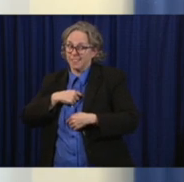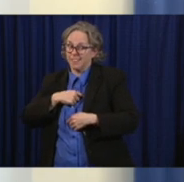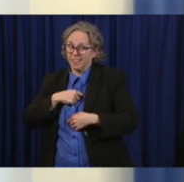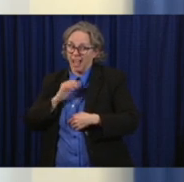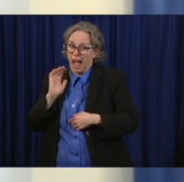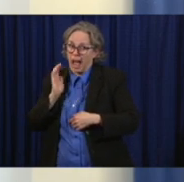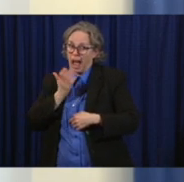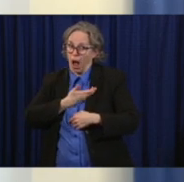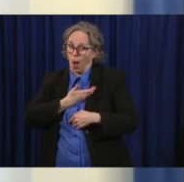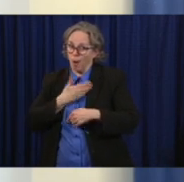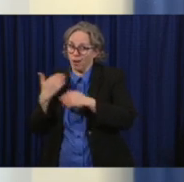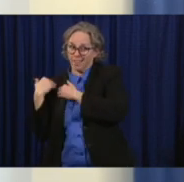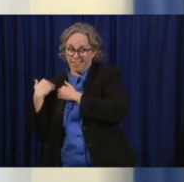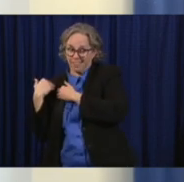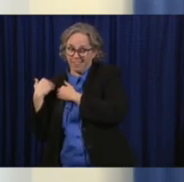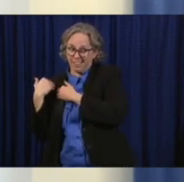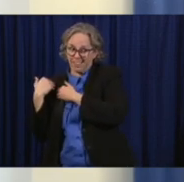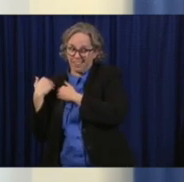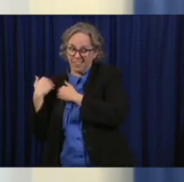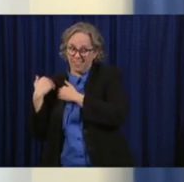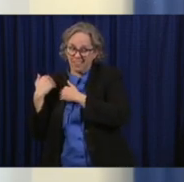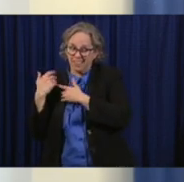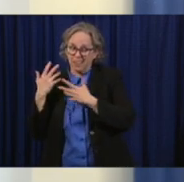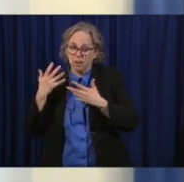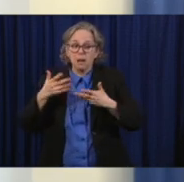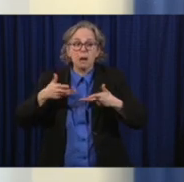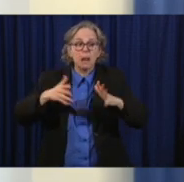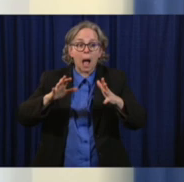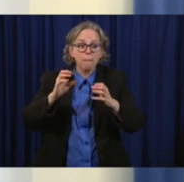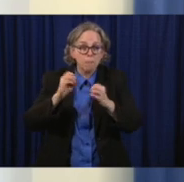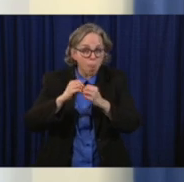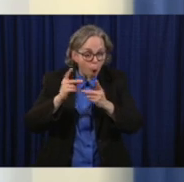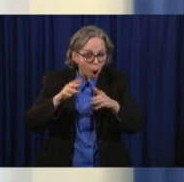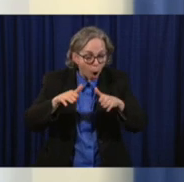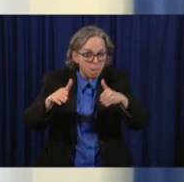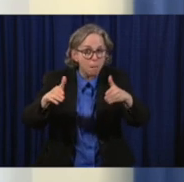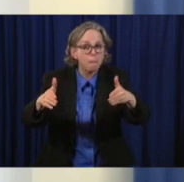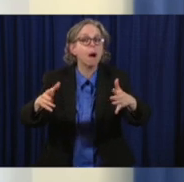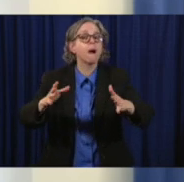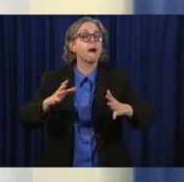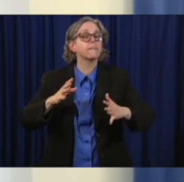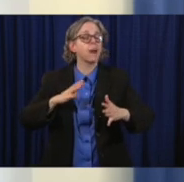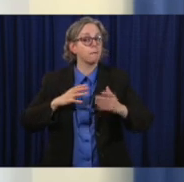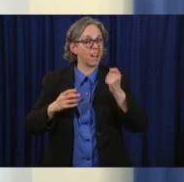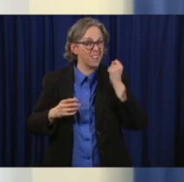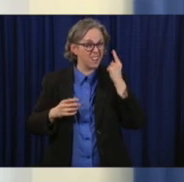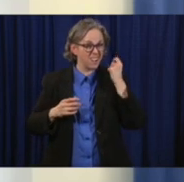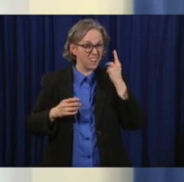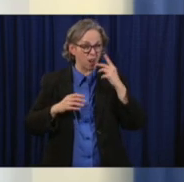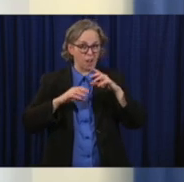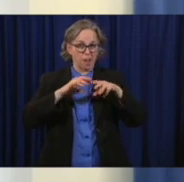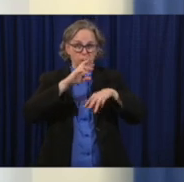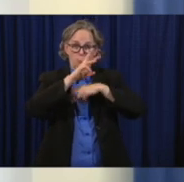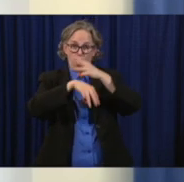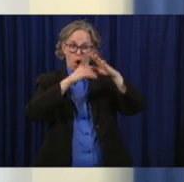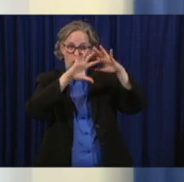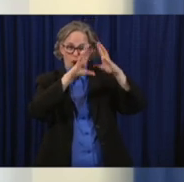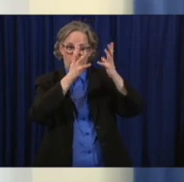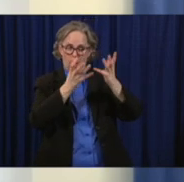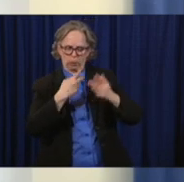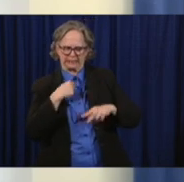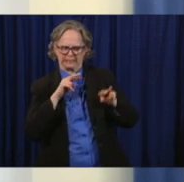do more and more. But, all over the world, we're learning. And so we've got to be responsible as we go